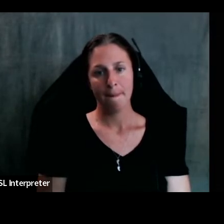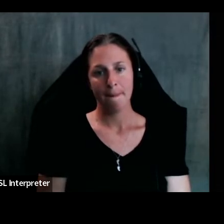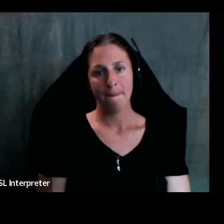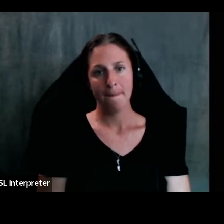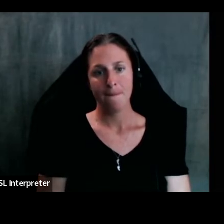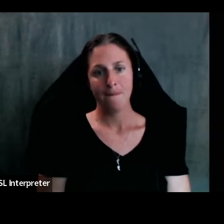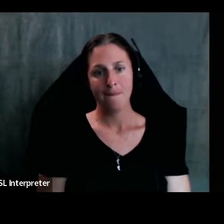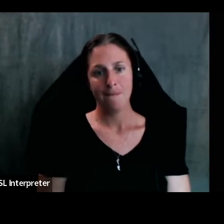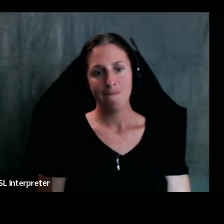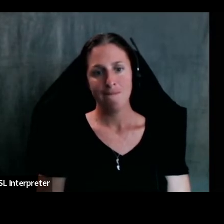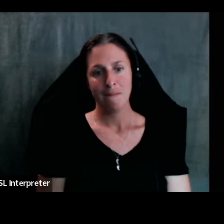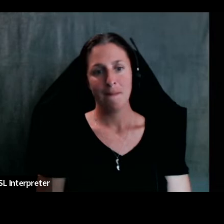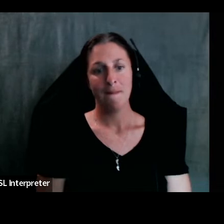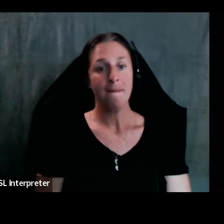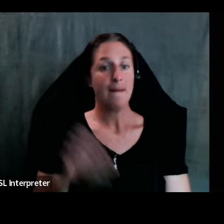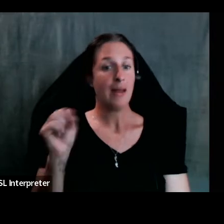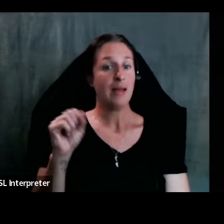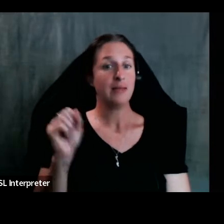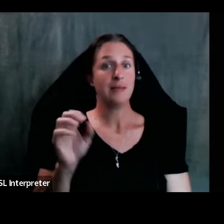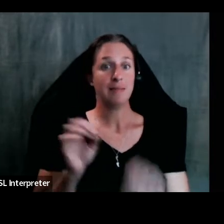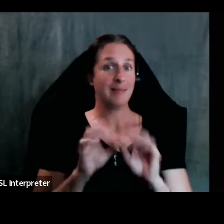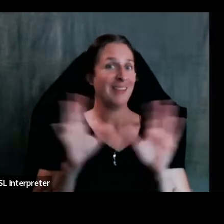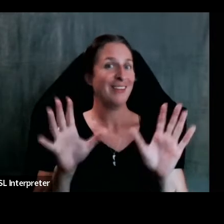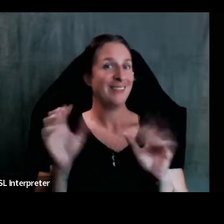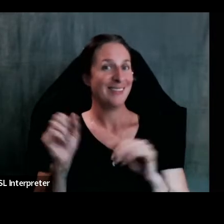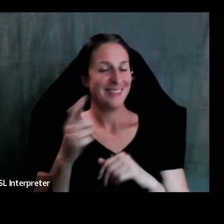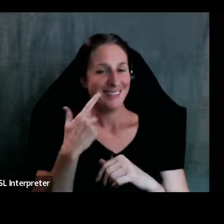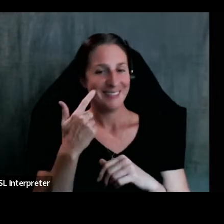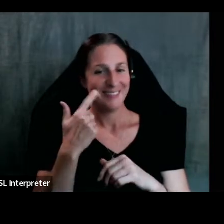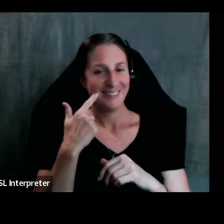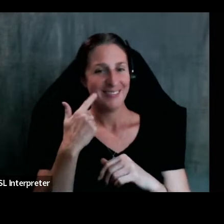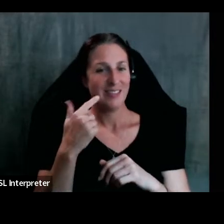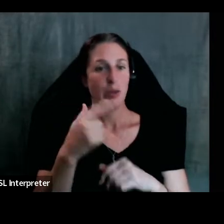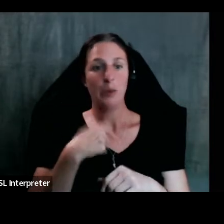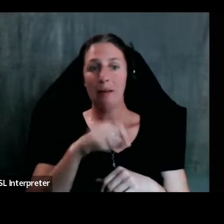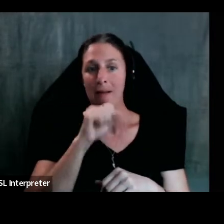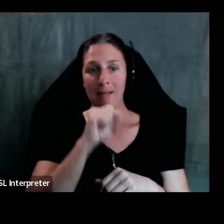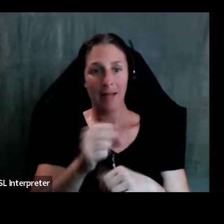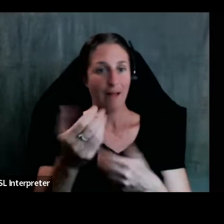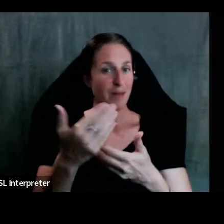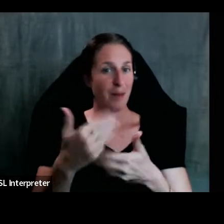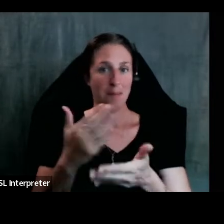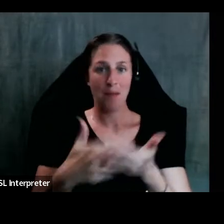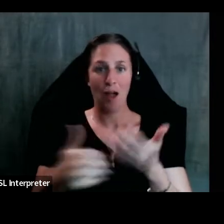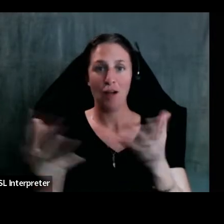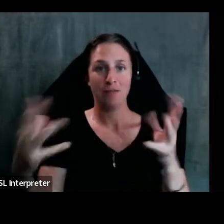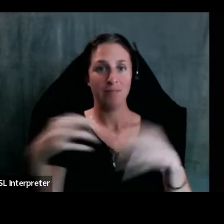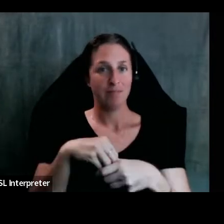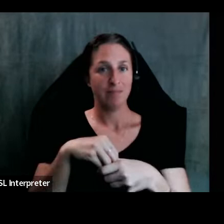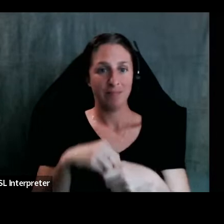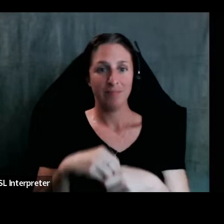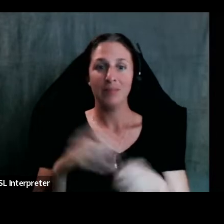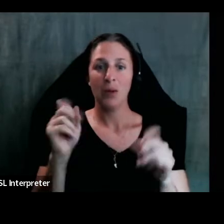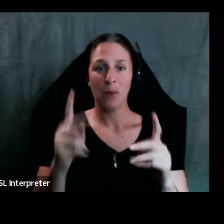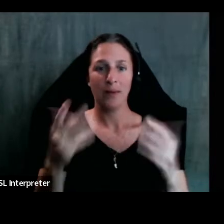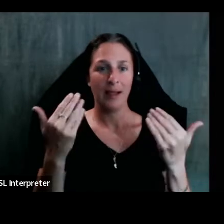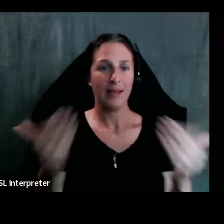Yes. Well, clearly, we'd love to be part of it. All right, let's go.